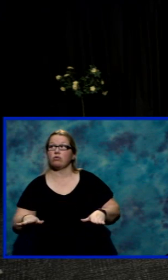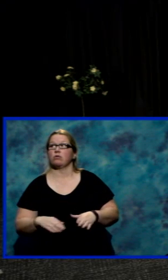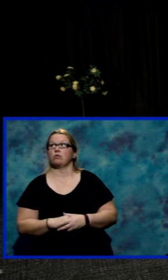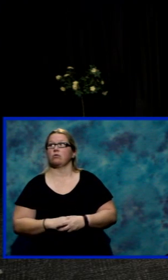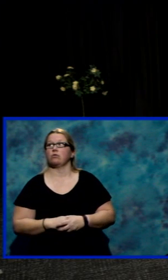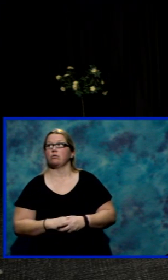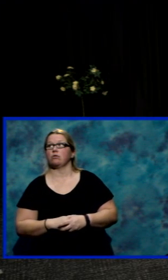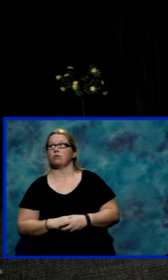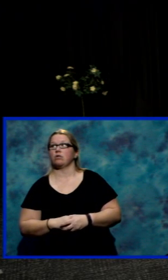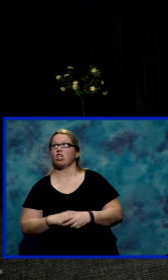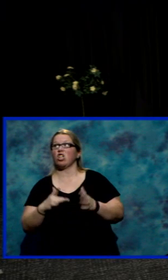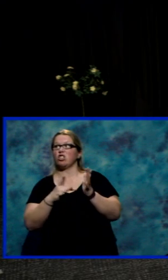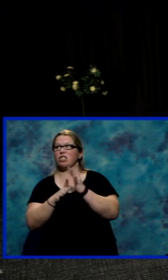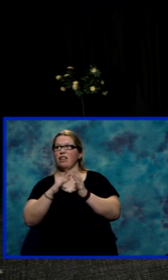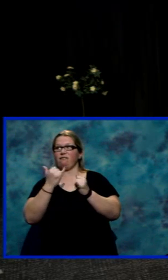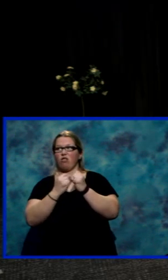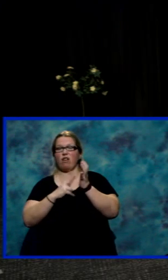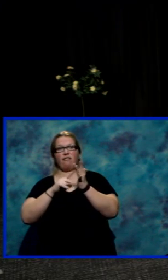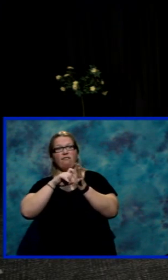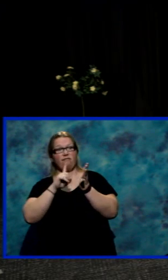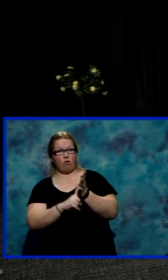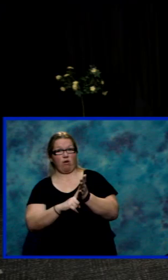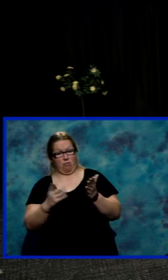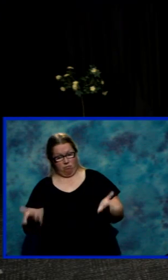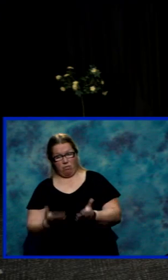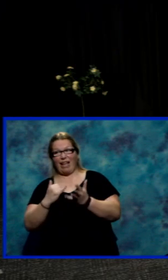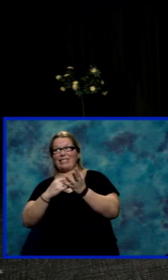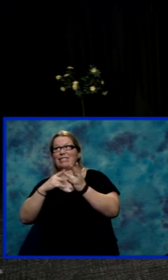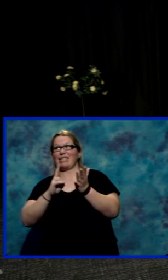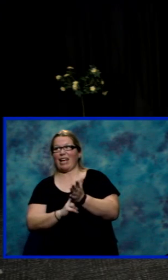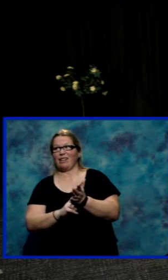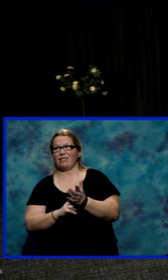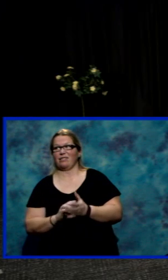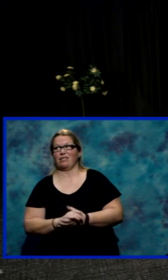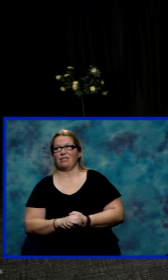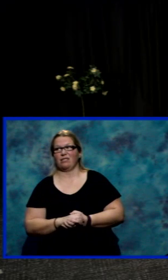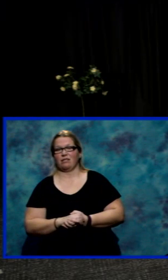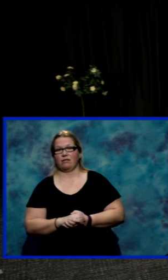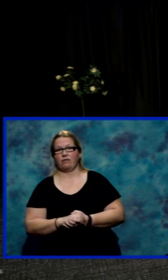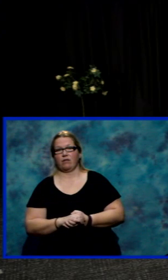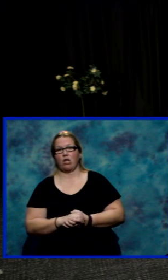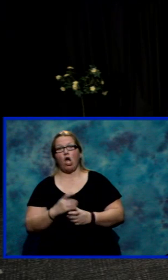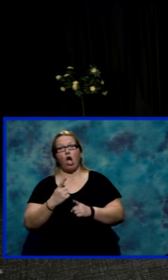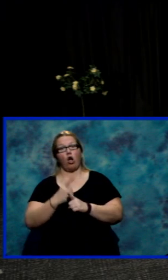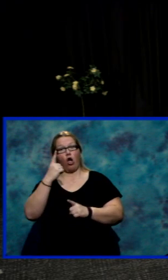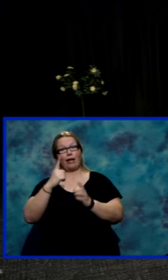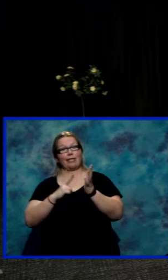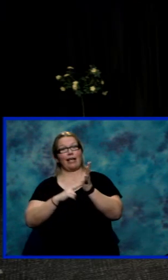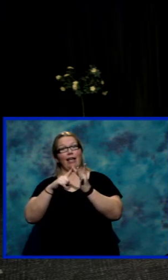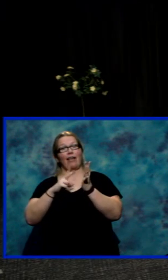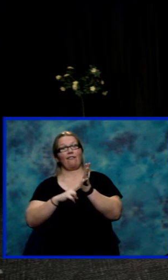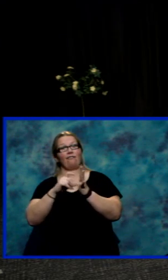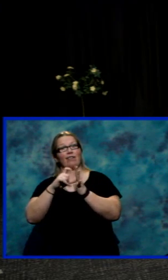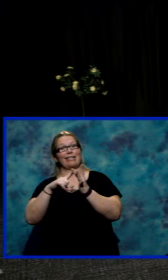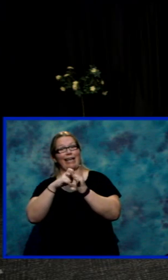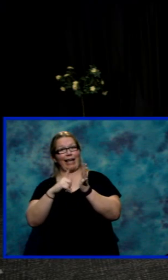Jacob is as virile as they get. And she bore him a son. And Rachel said, God has vindicated me. And so she